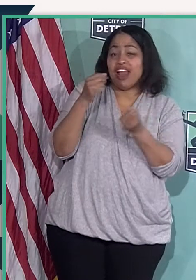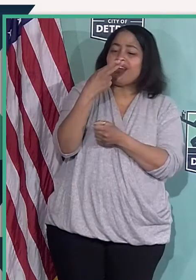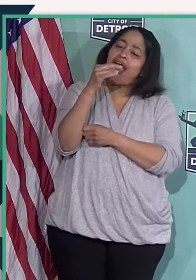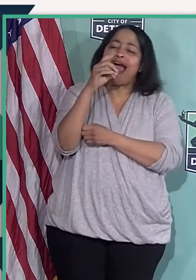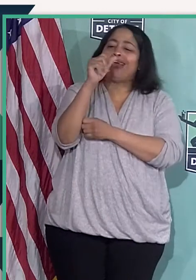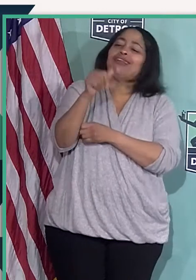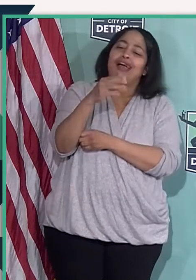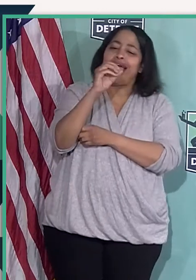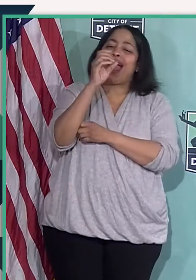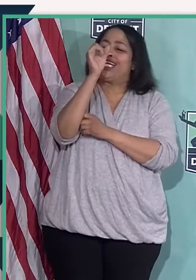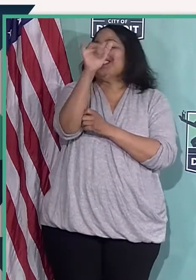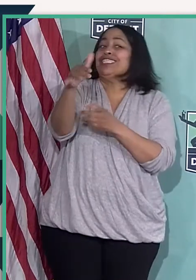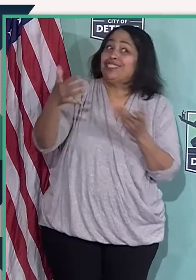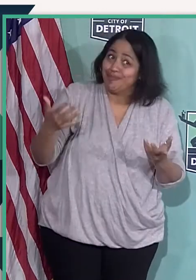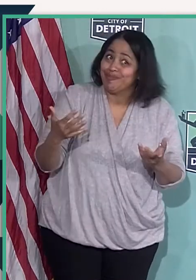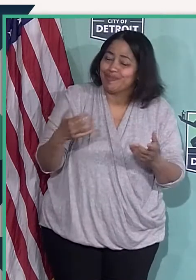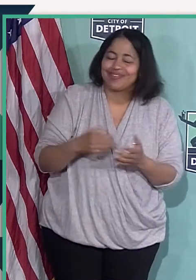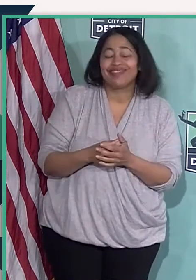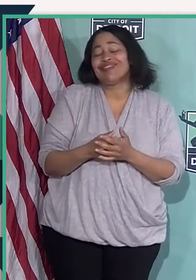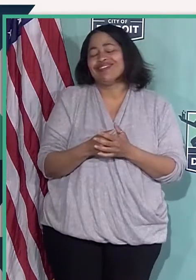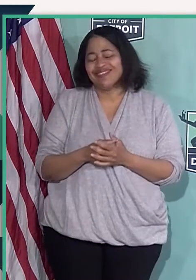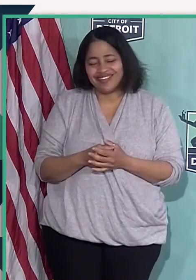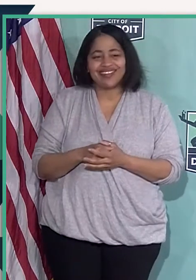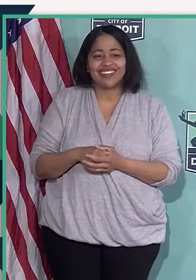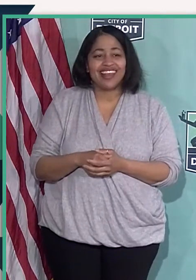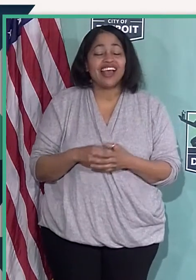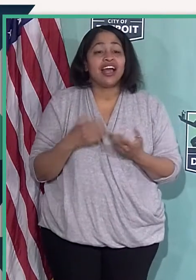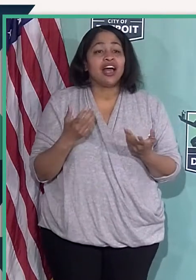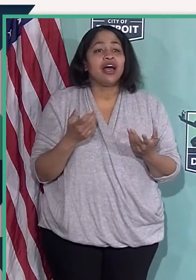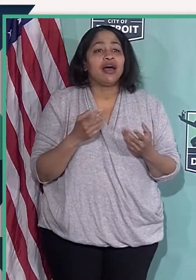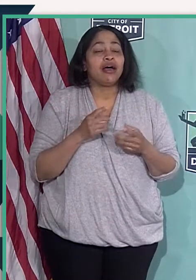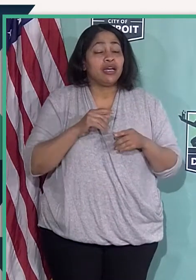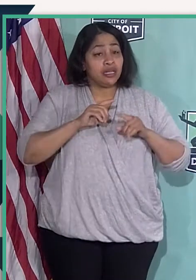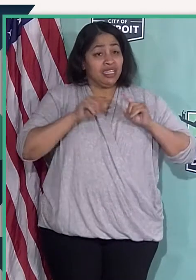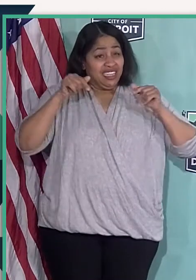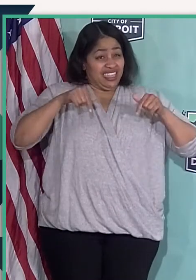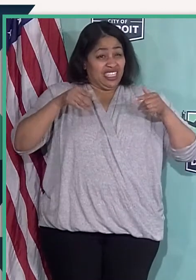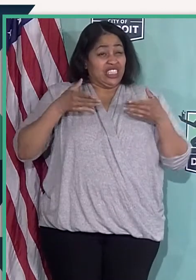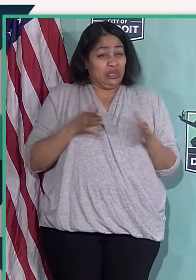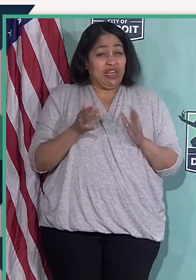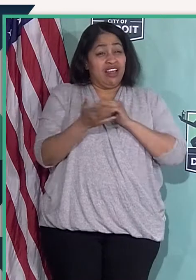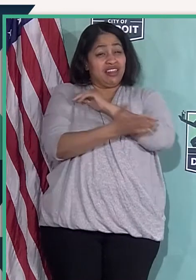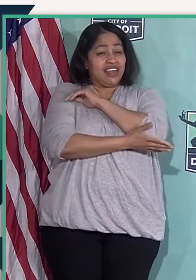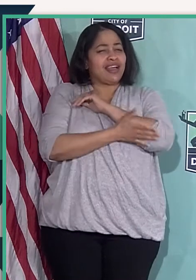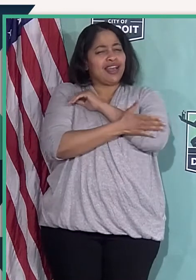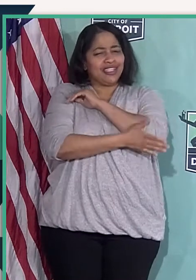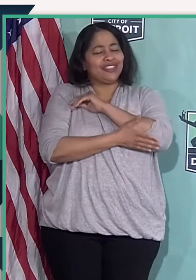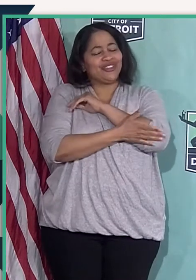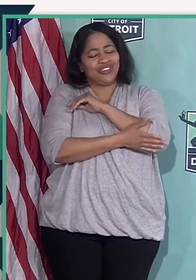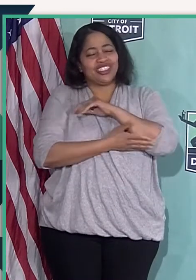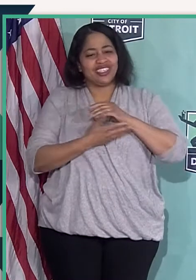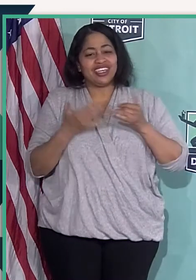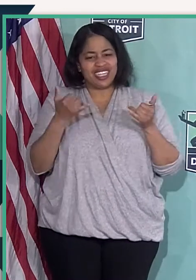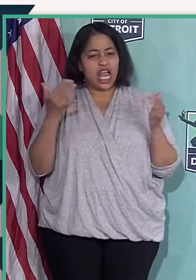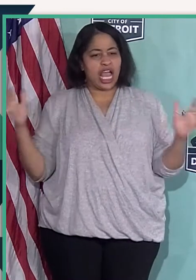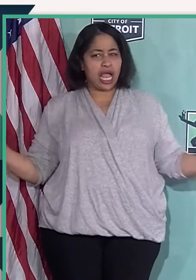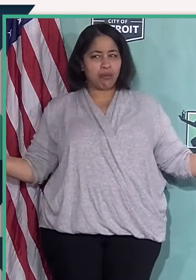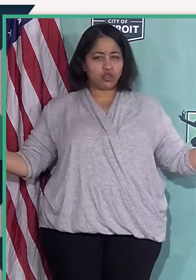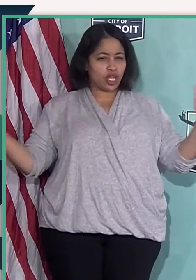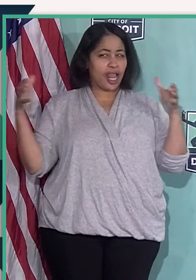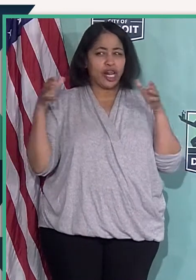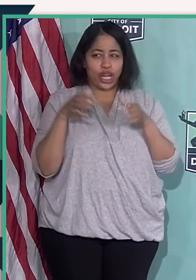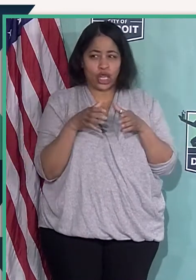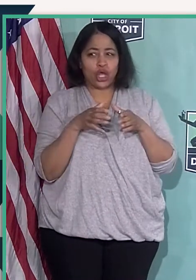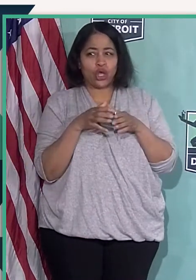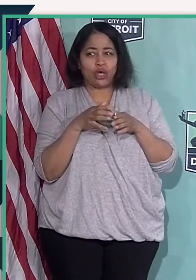Odyssey. So there was some foresight there. But this is the way the country has come together